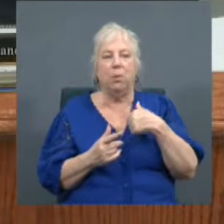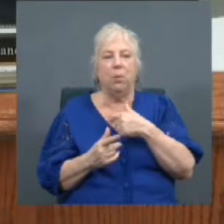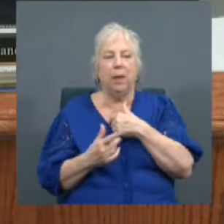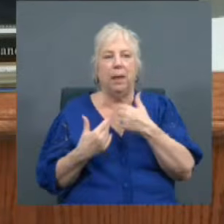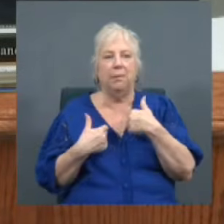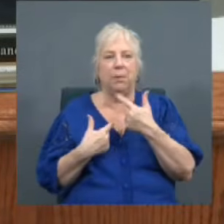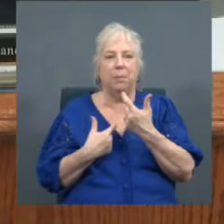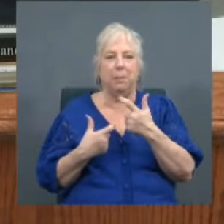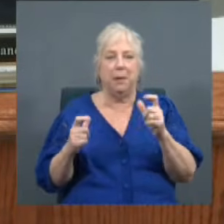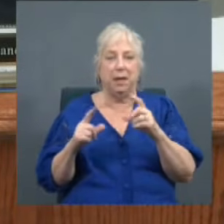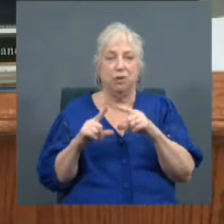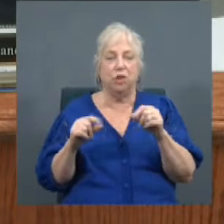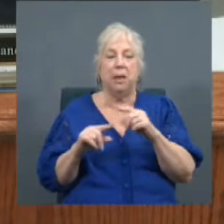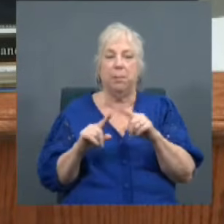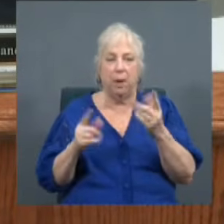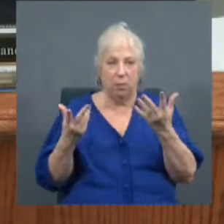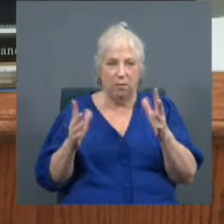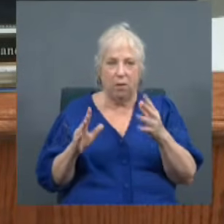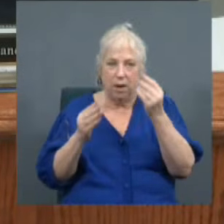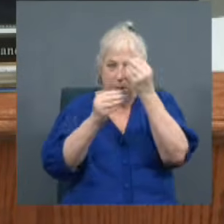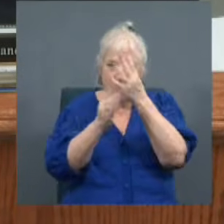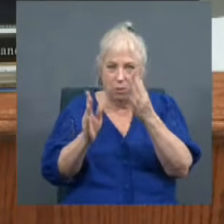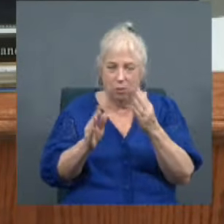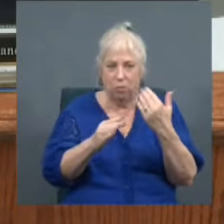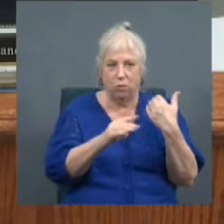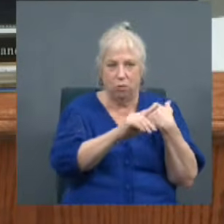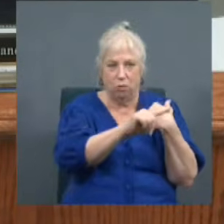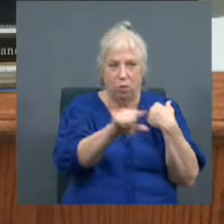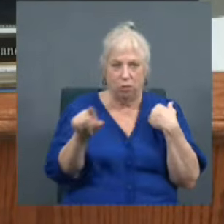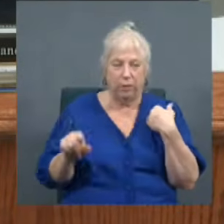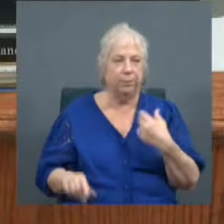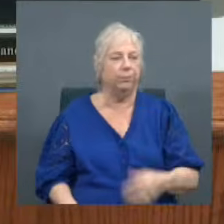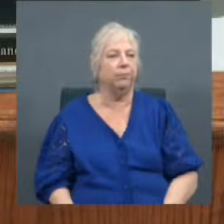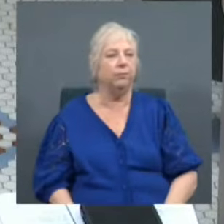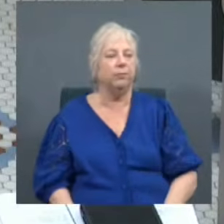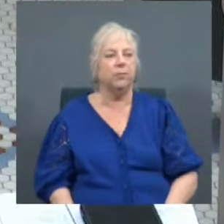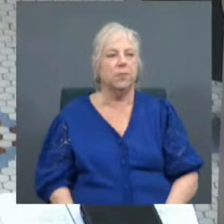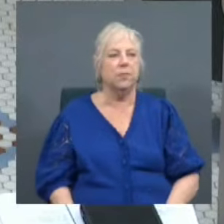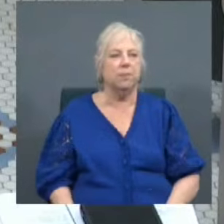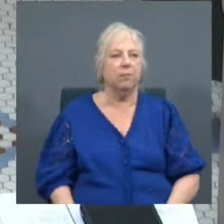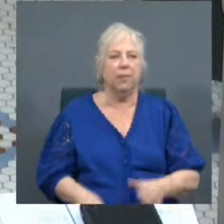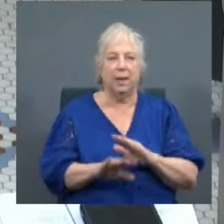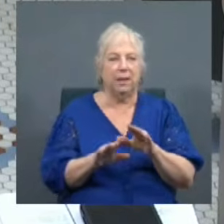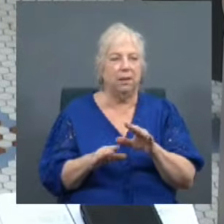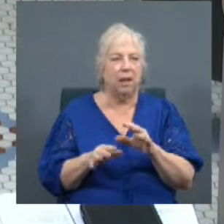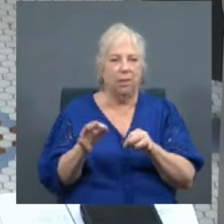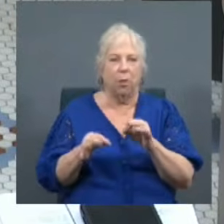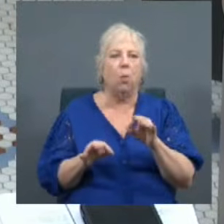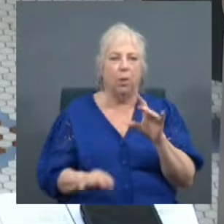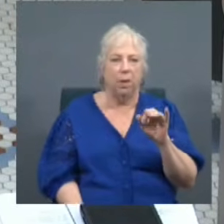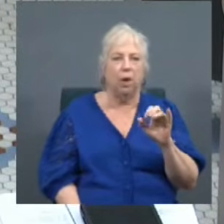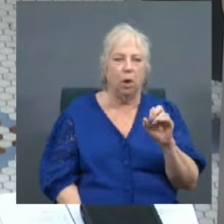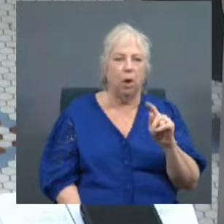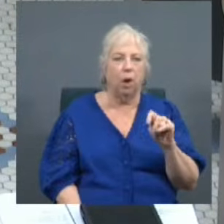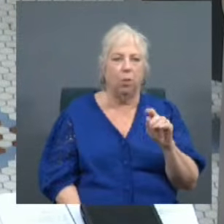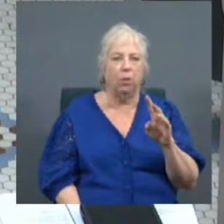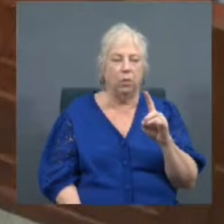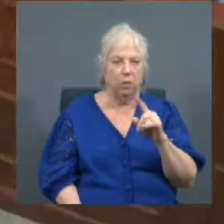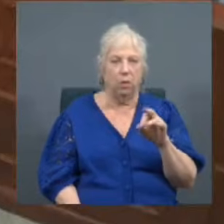have been made aware. That's very much fact. Coast Guard, the Coast Guard, Coast not, Guard, not. the thank you, police. not the Corps. Thank you.